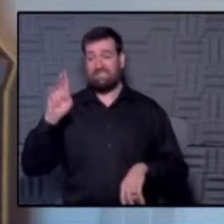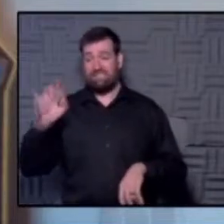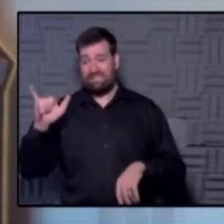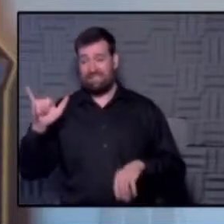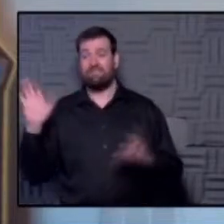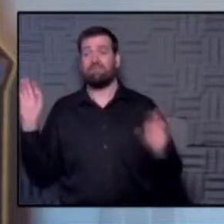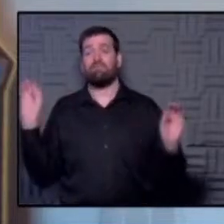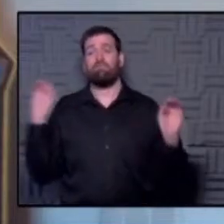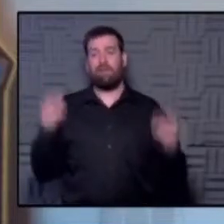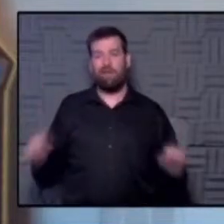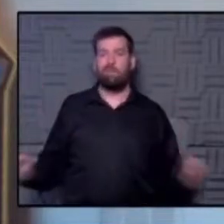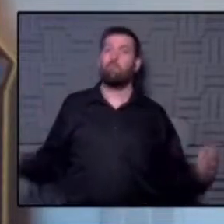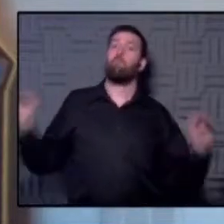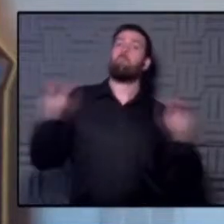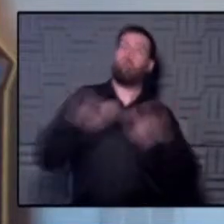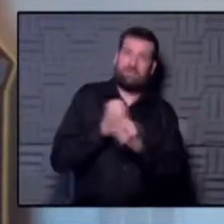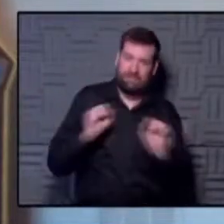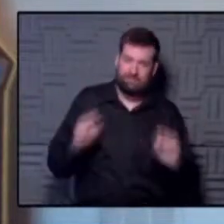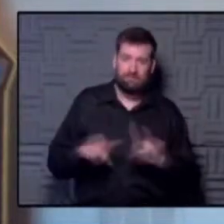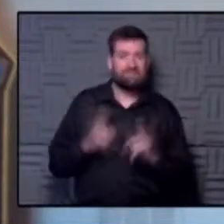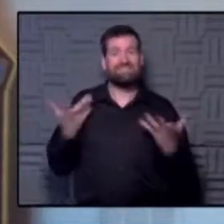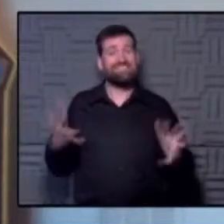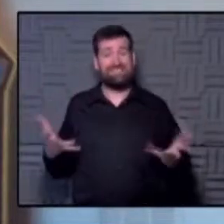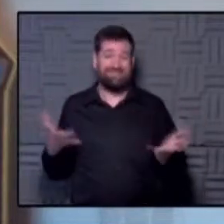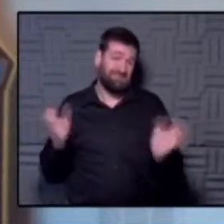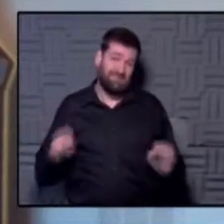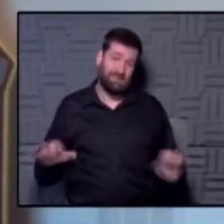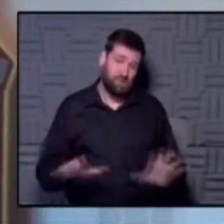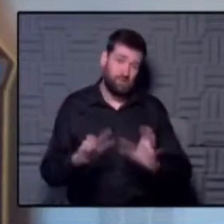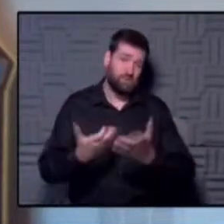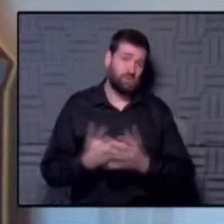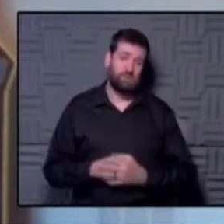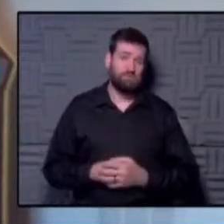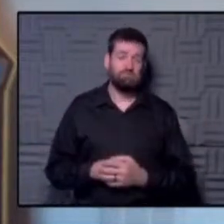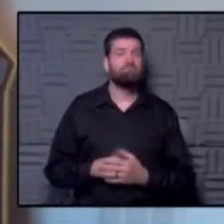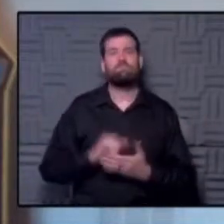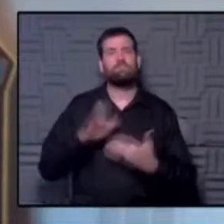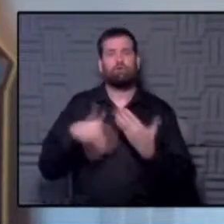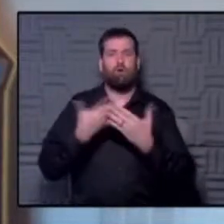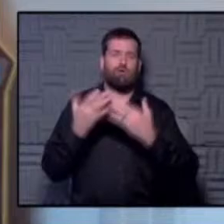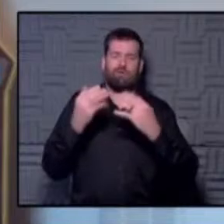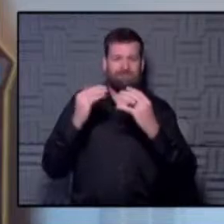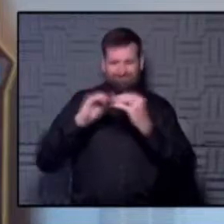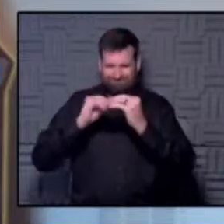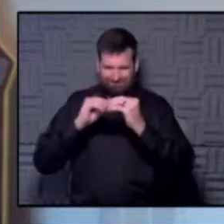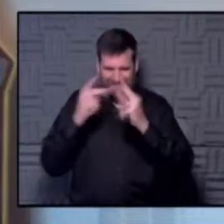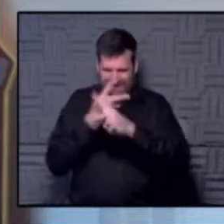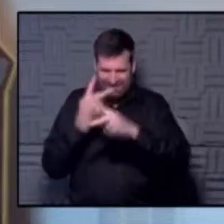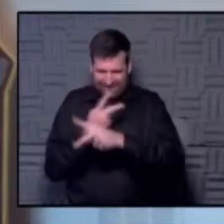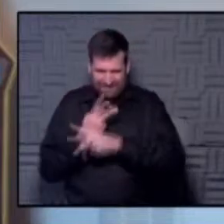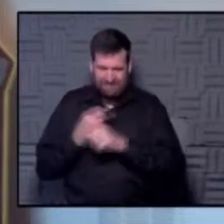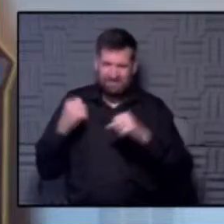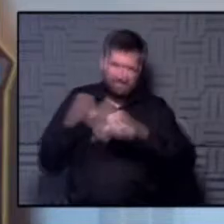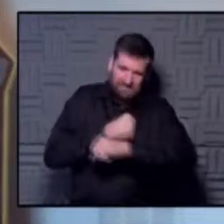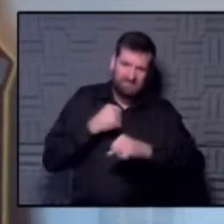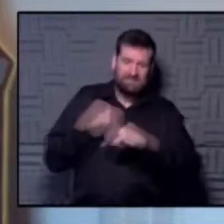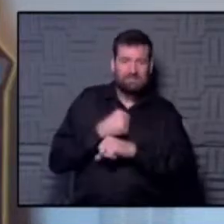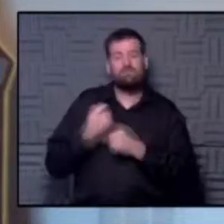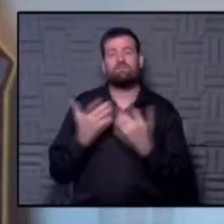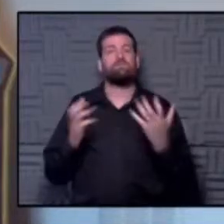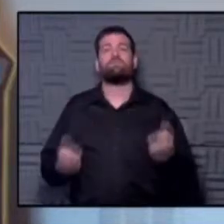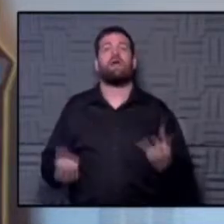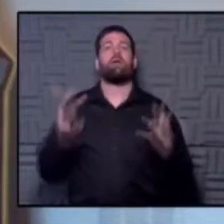safer. And I think that's all we can do in COVID. It's all a statistical battle, and we're reducing the number of people who